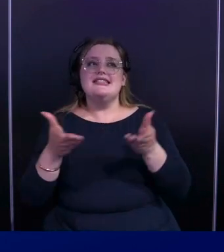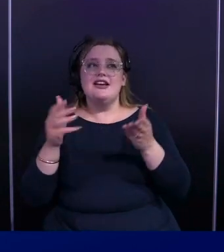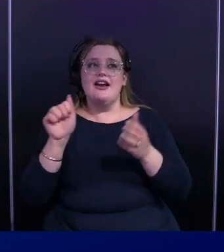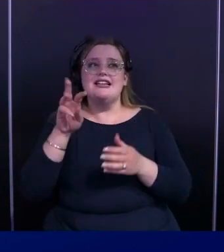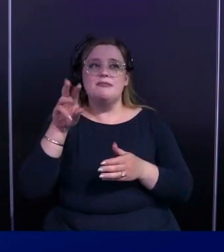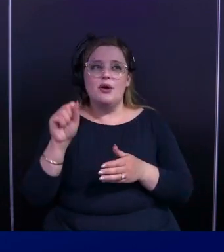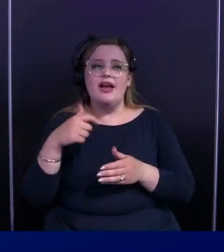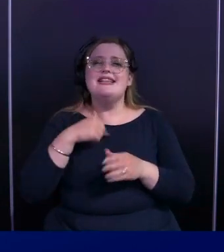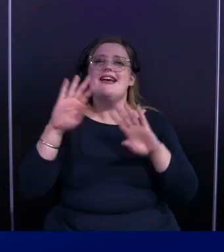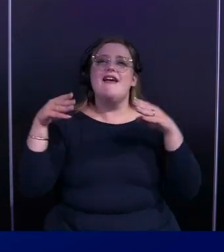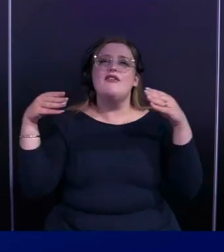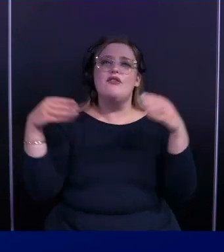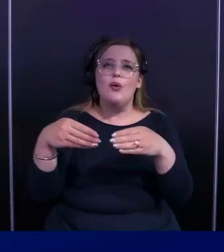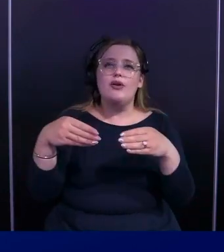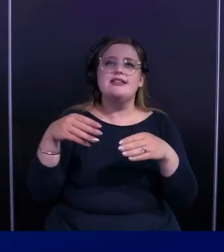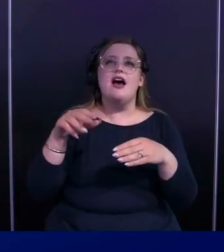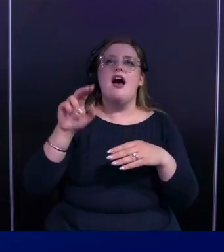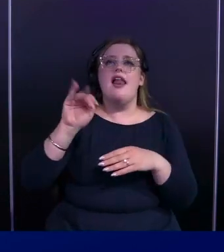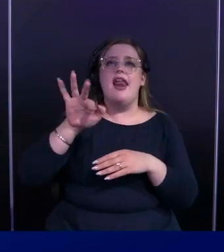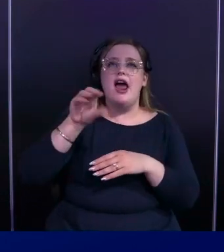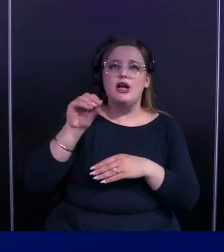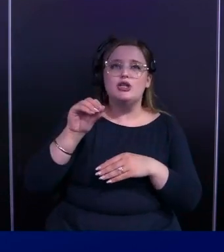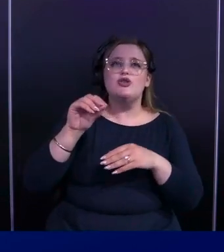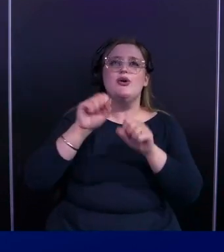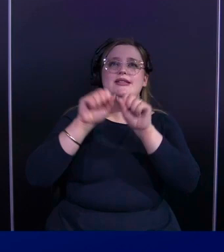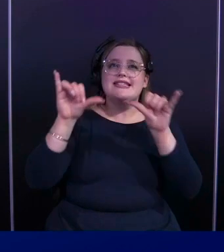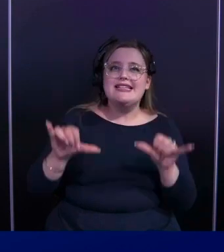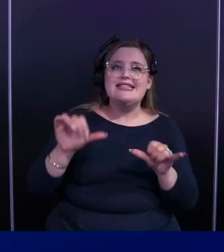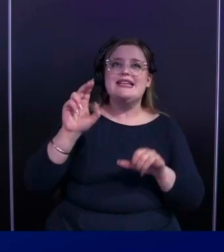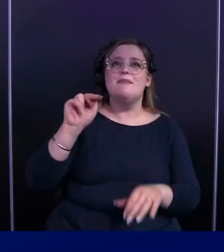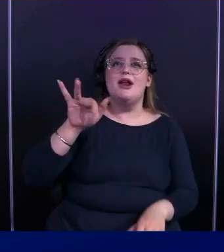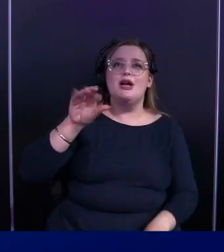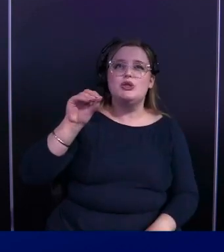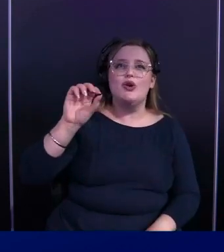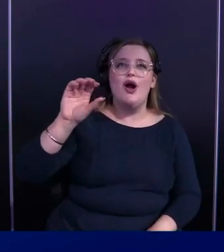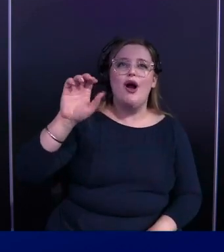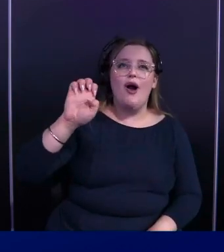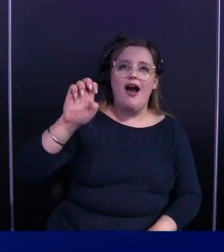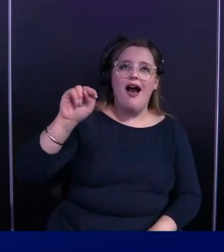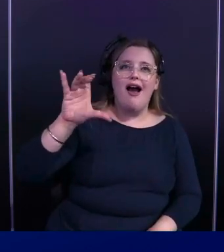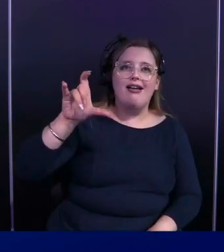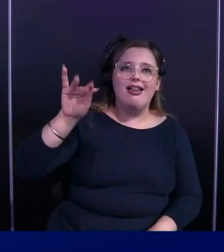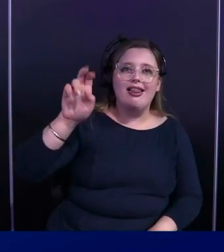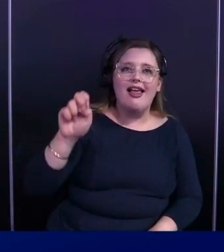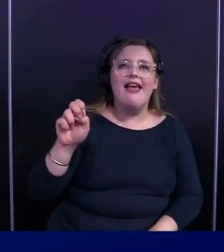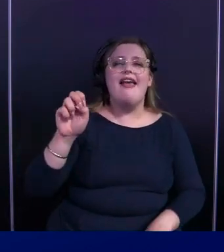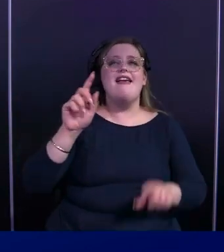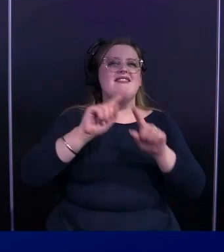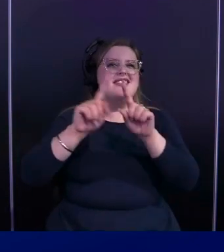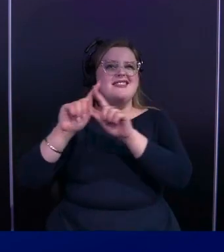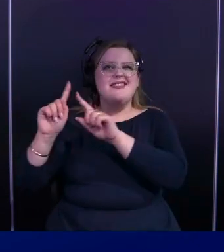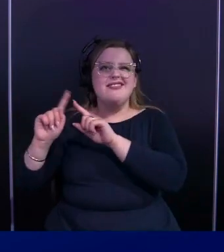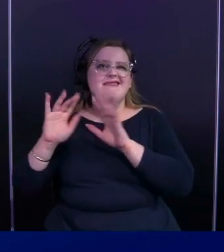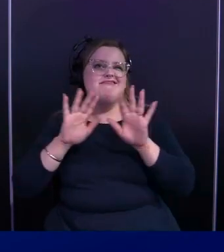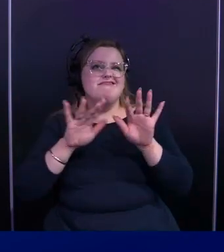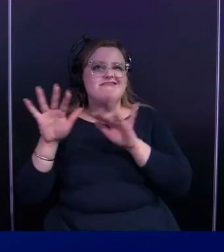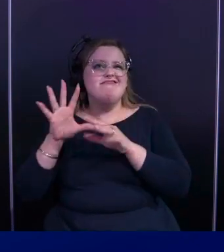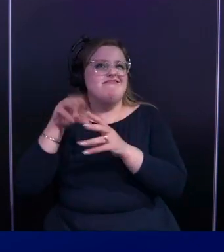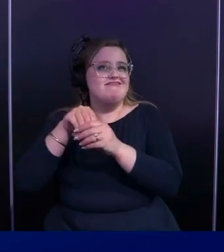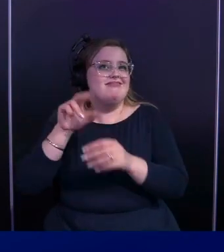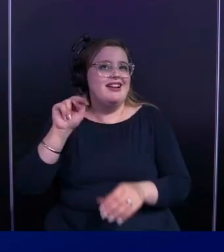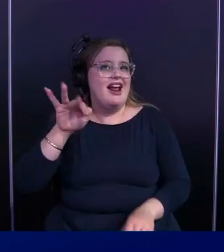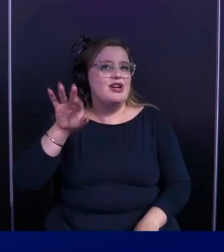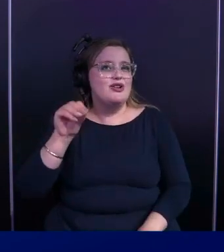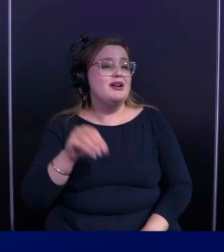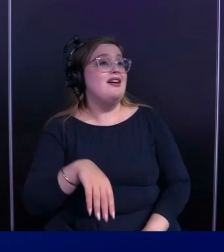means I focus on the Nitro system, Nitro enclaves, Nitro TPM, and other confidential compute capabilities such as AMD, CVS, and P. All right.